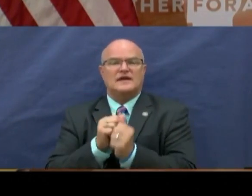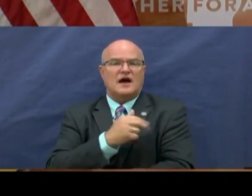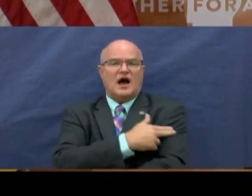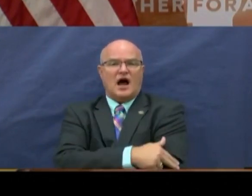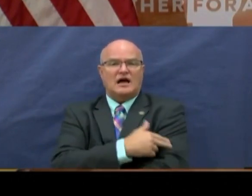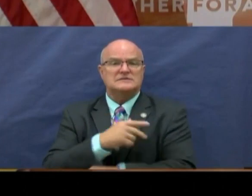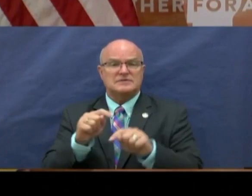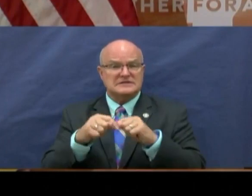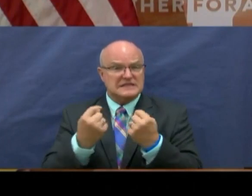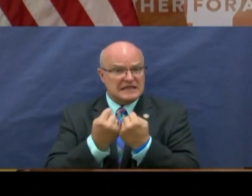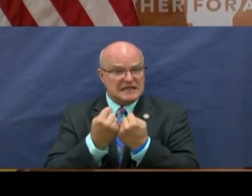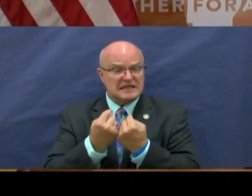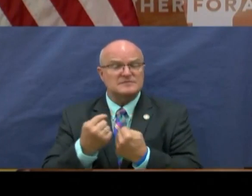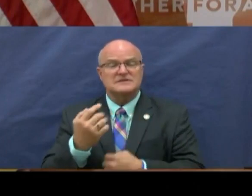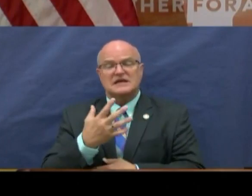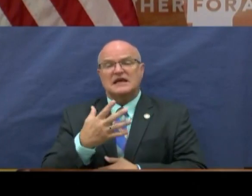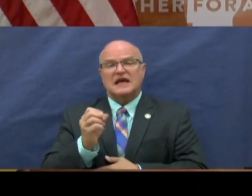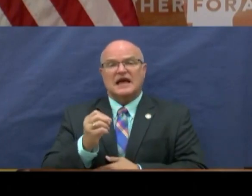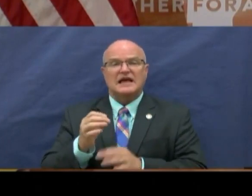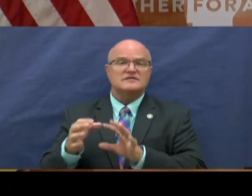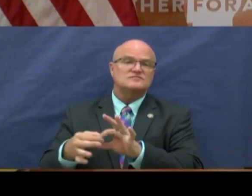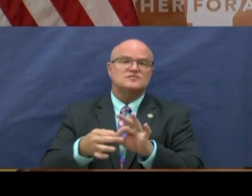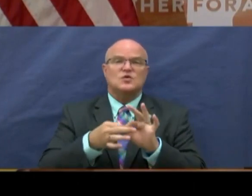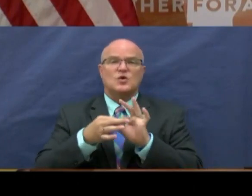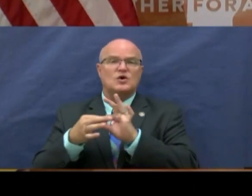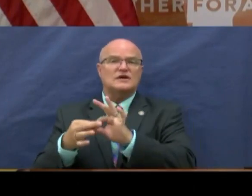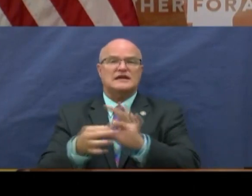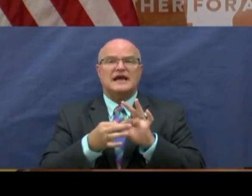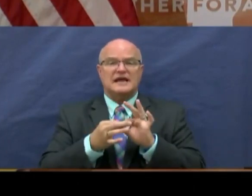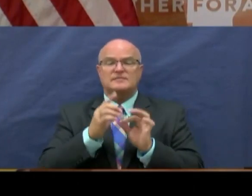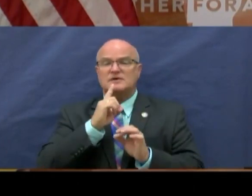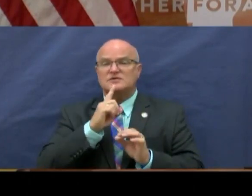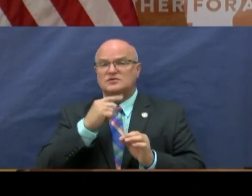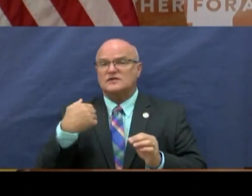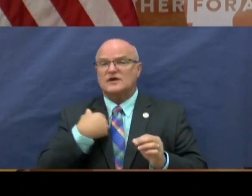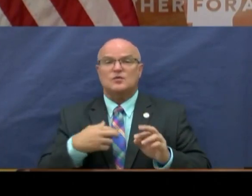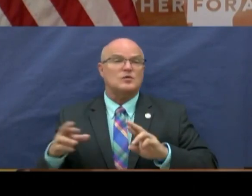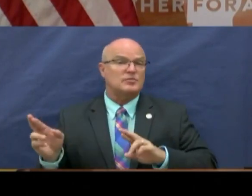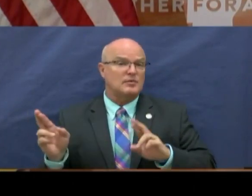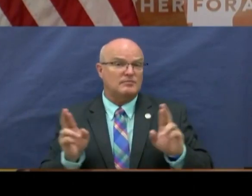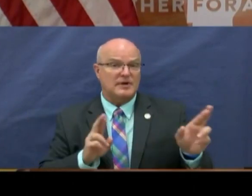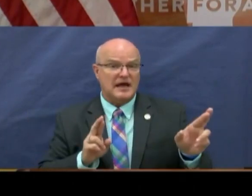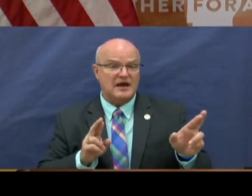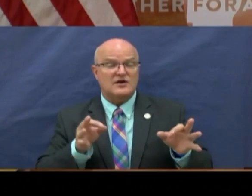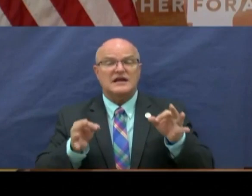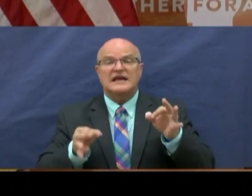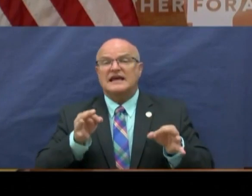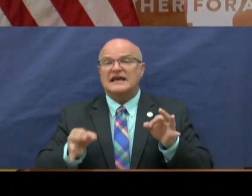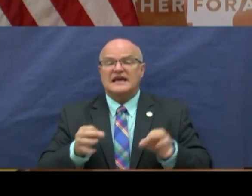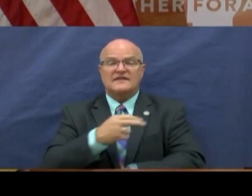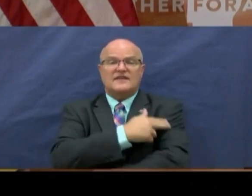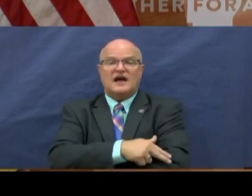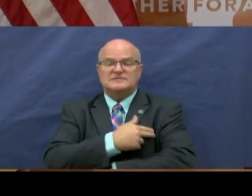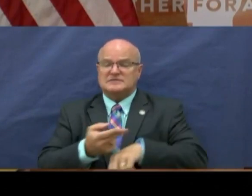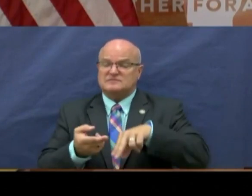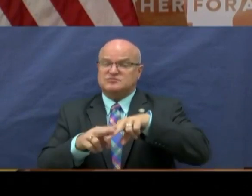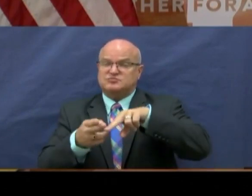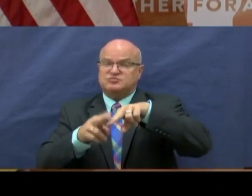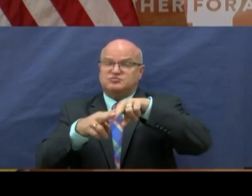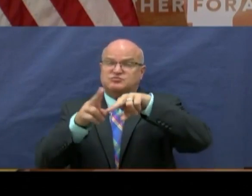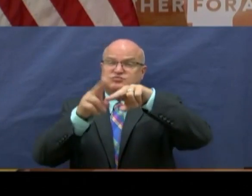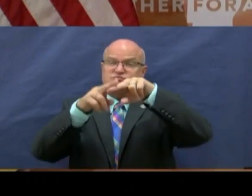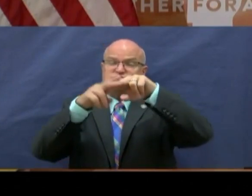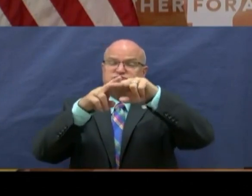hospital teams and coordinating with them to make sure we are prepared in the event there is